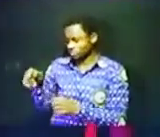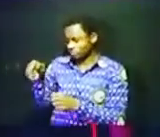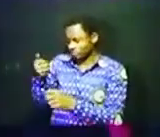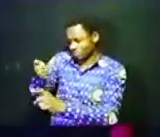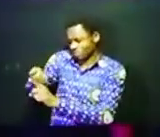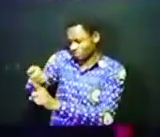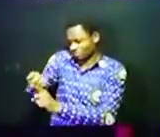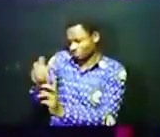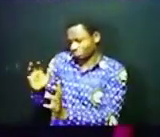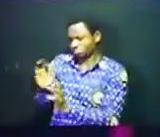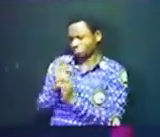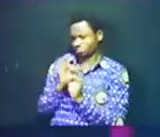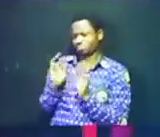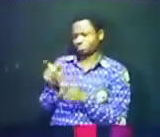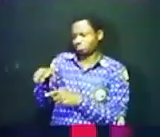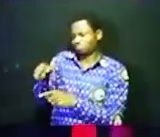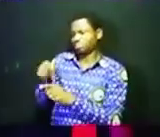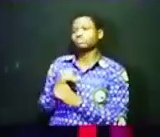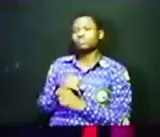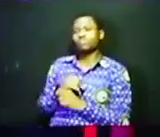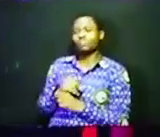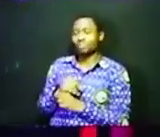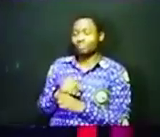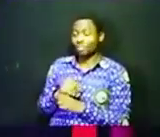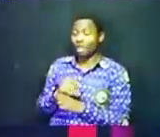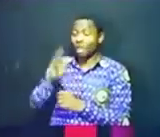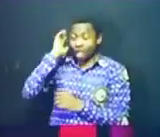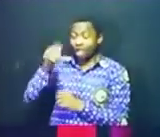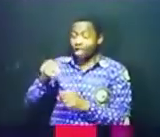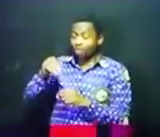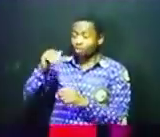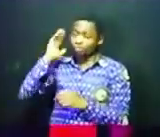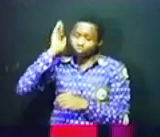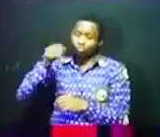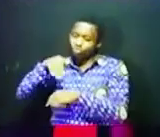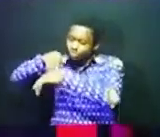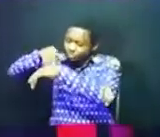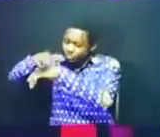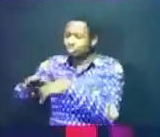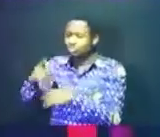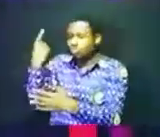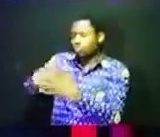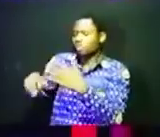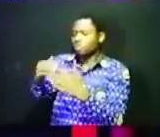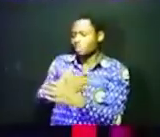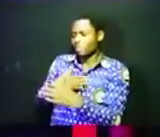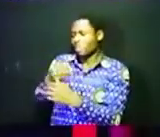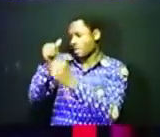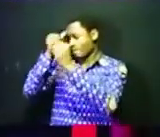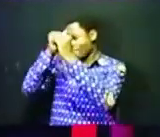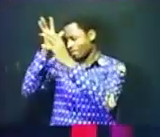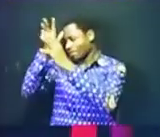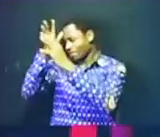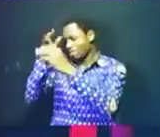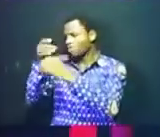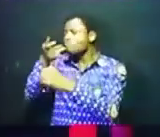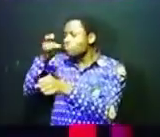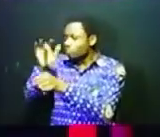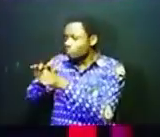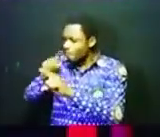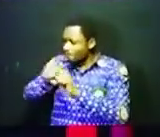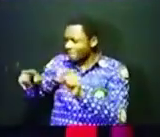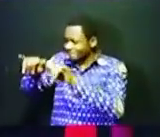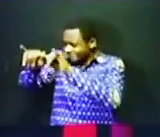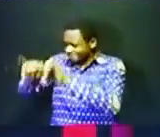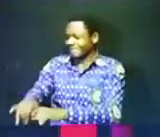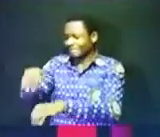I am going to send you what my father has promised, but stay in the city until